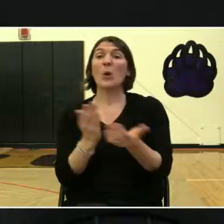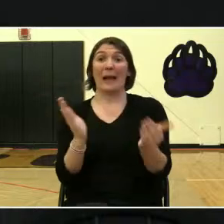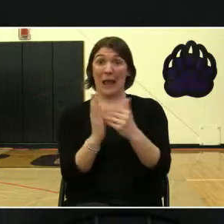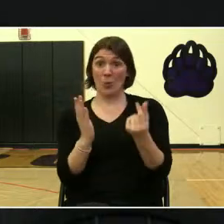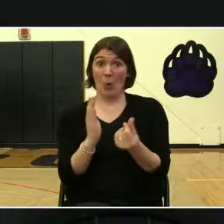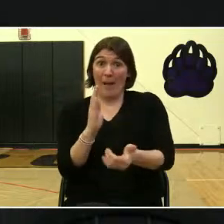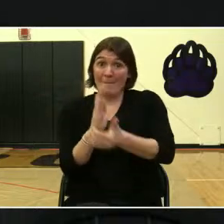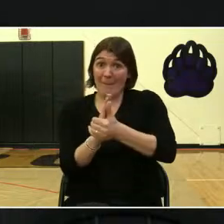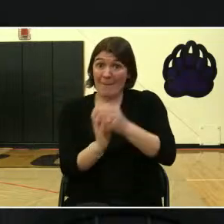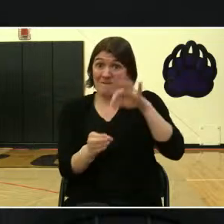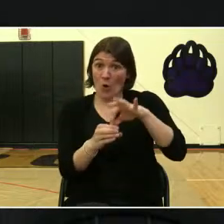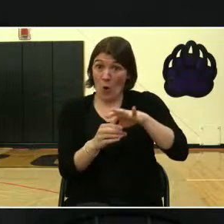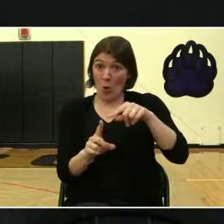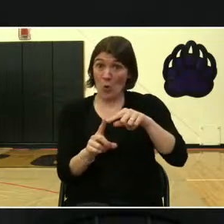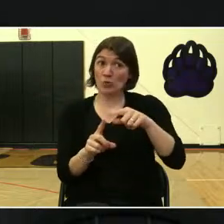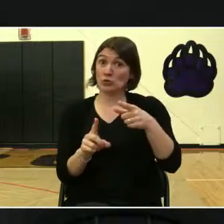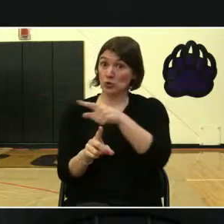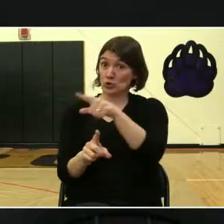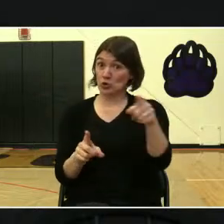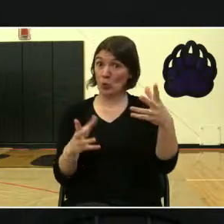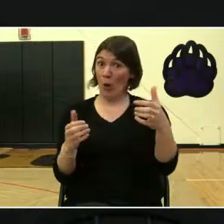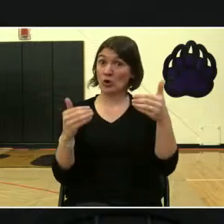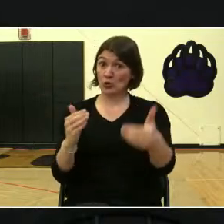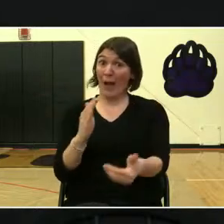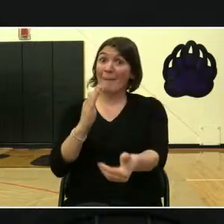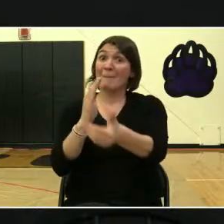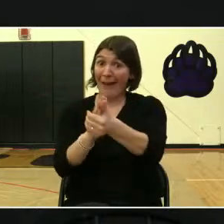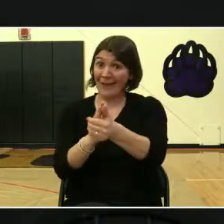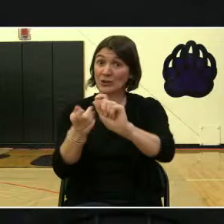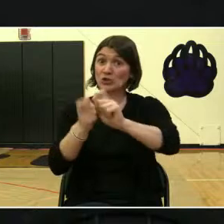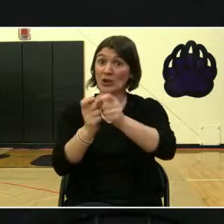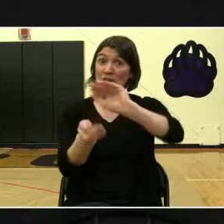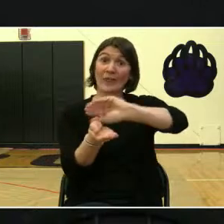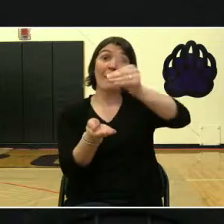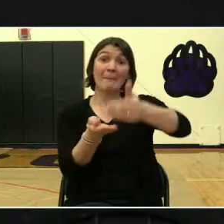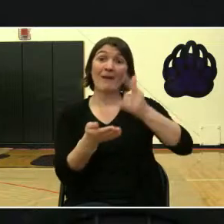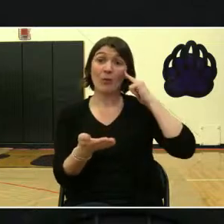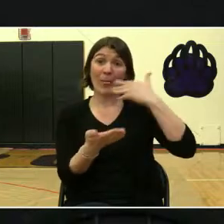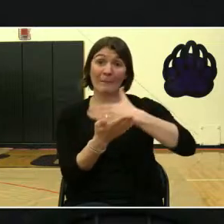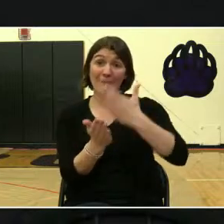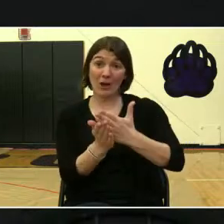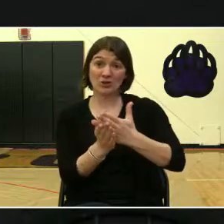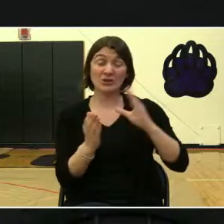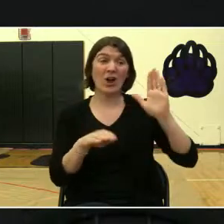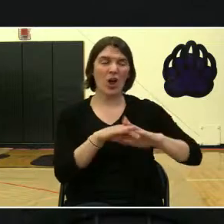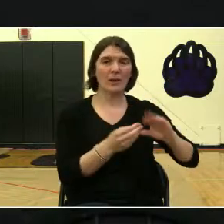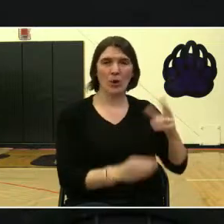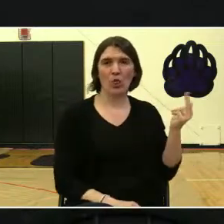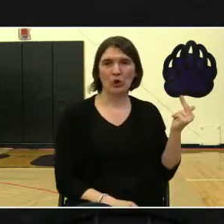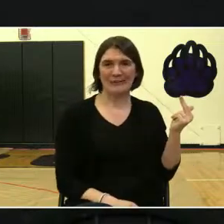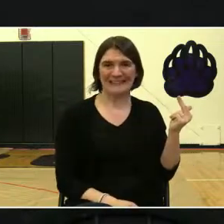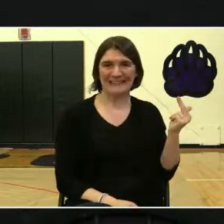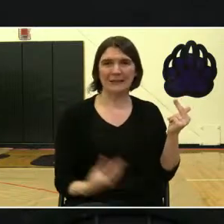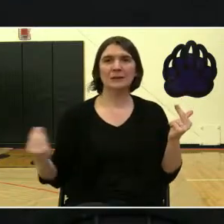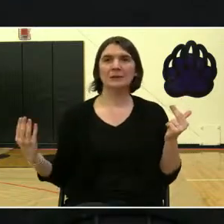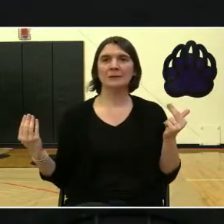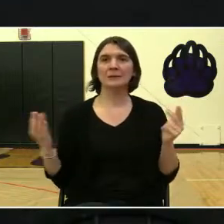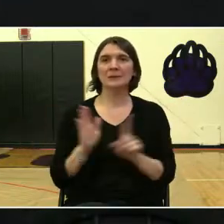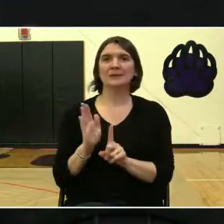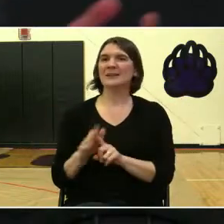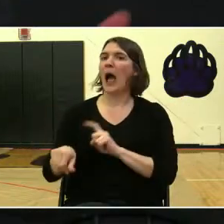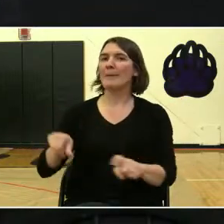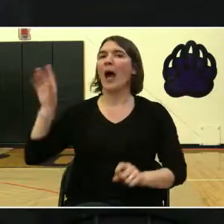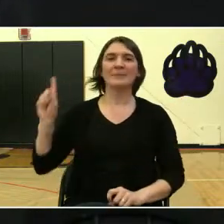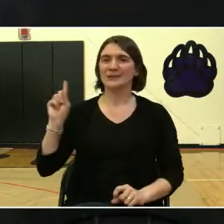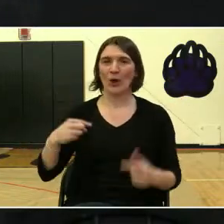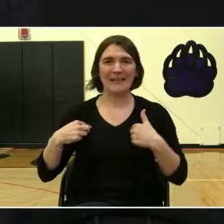body is whether to amend Article 13 by